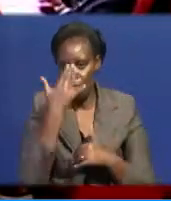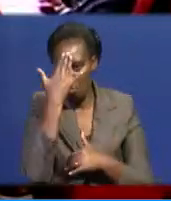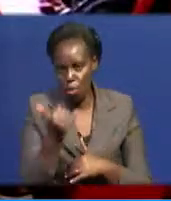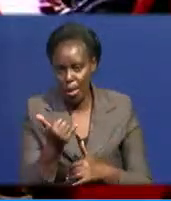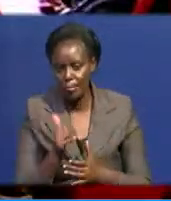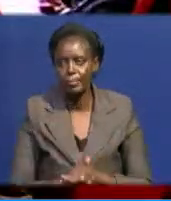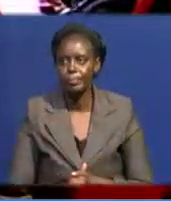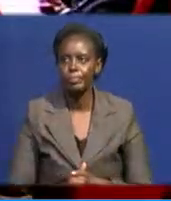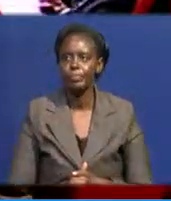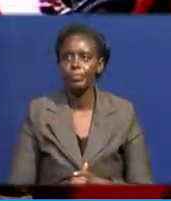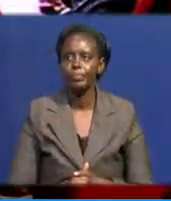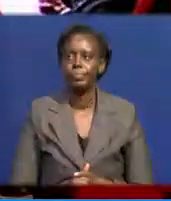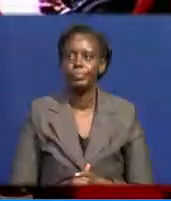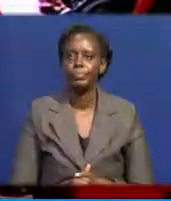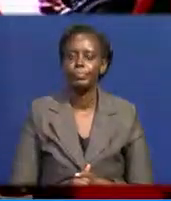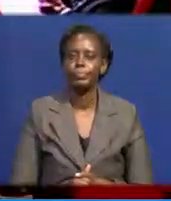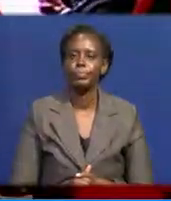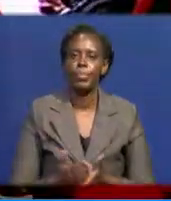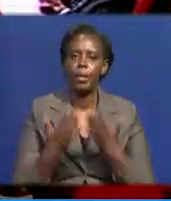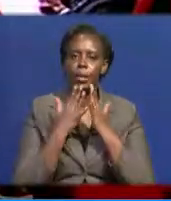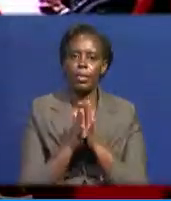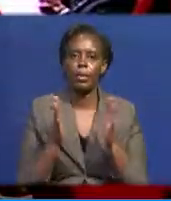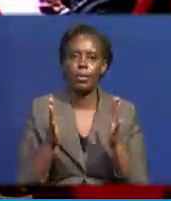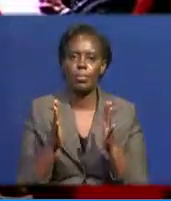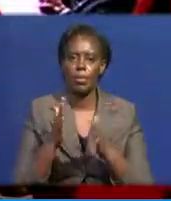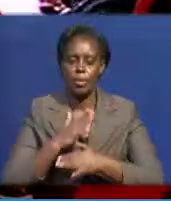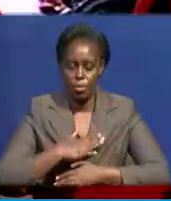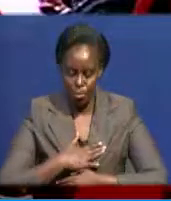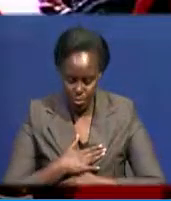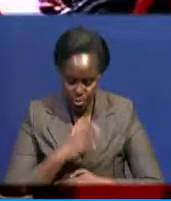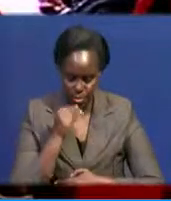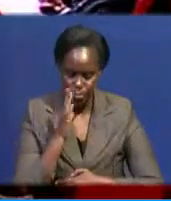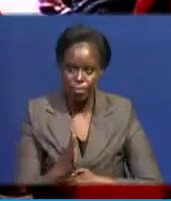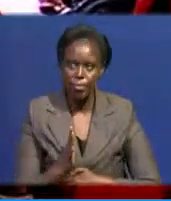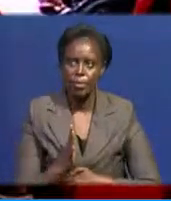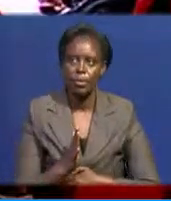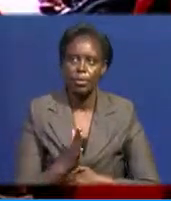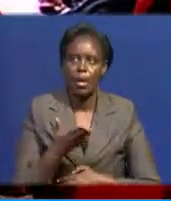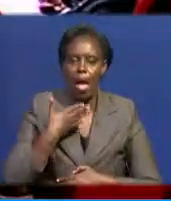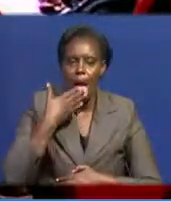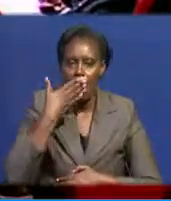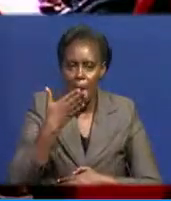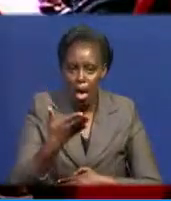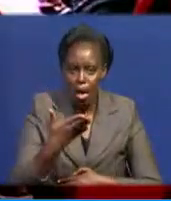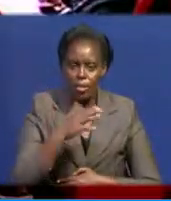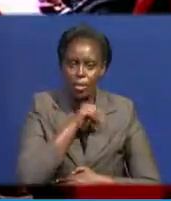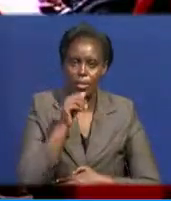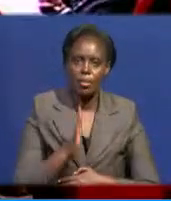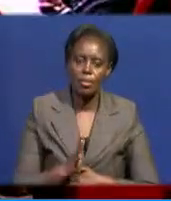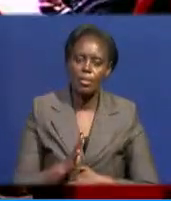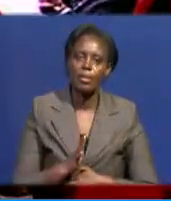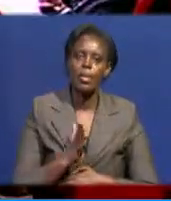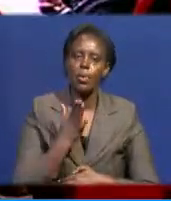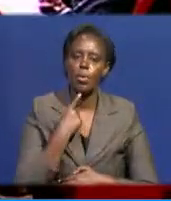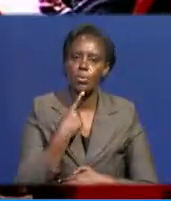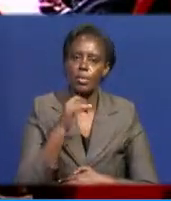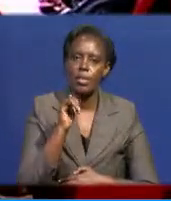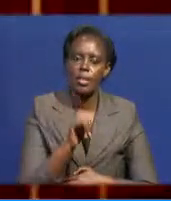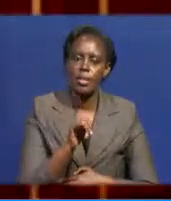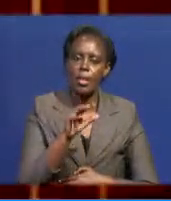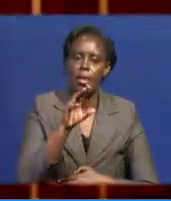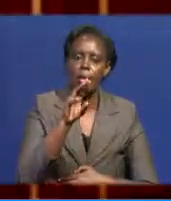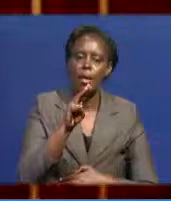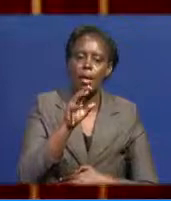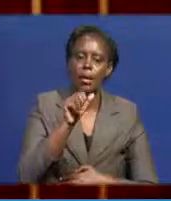Honorable CS. Thank you very much, Honorable Speaker. To answer the Senator, I want to say that